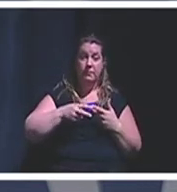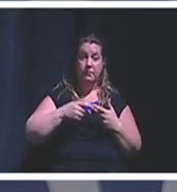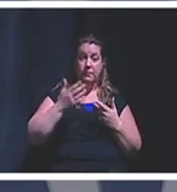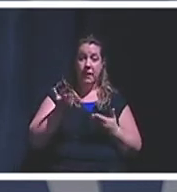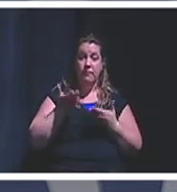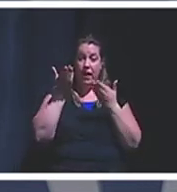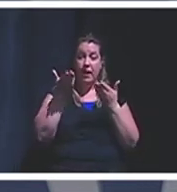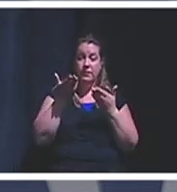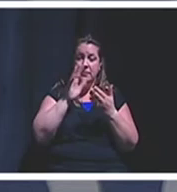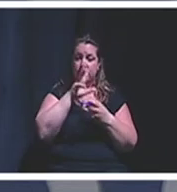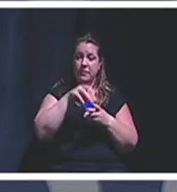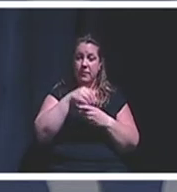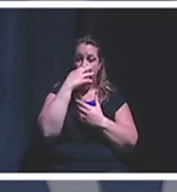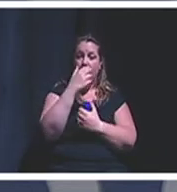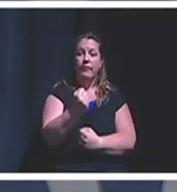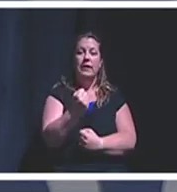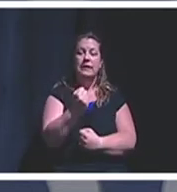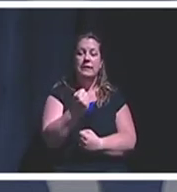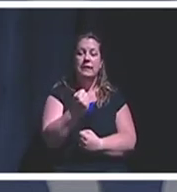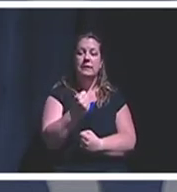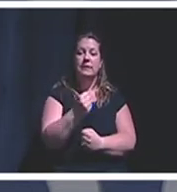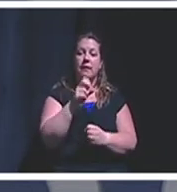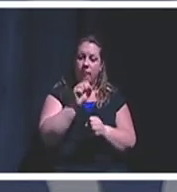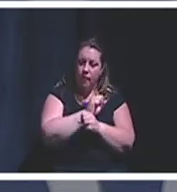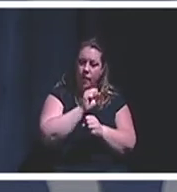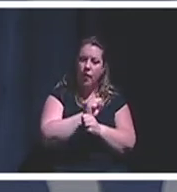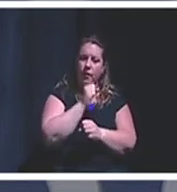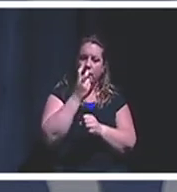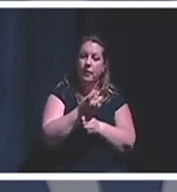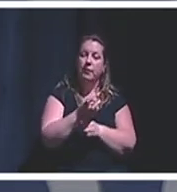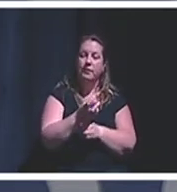competence. Hard work,